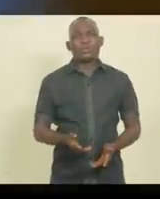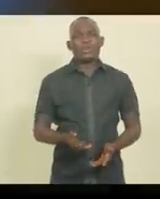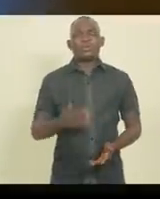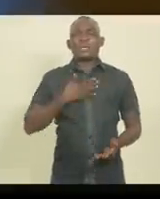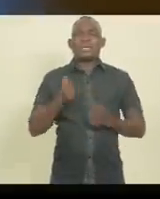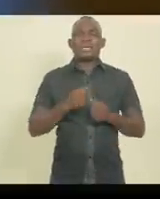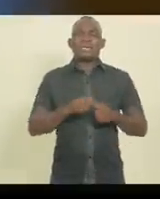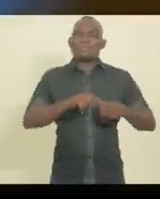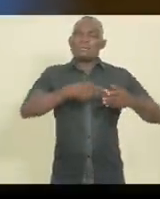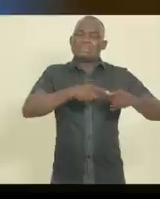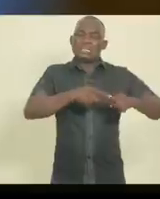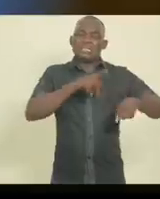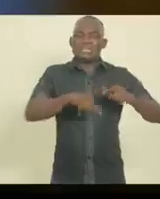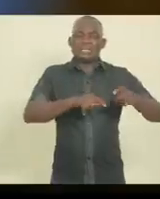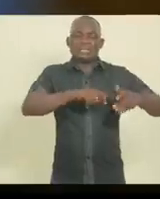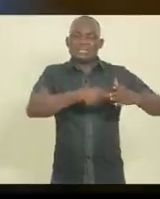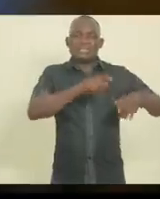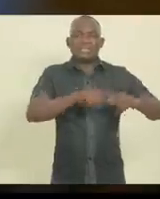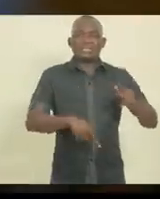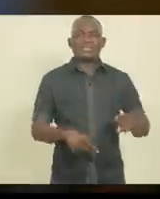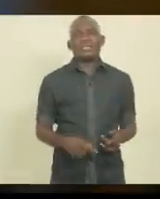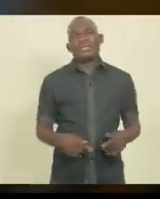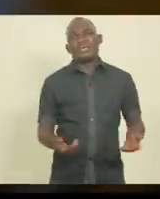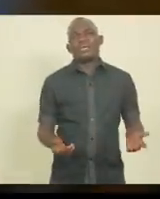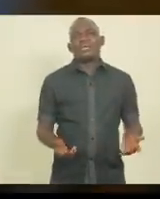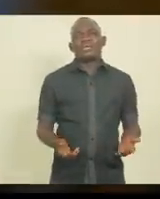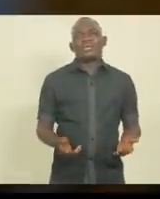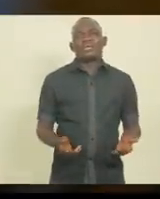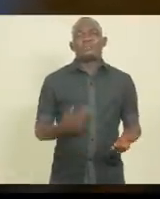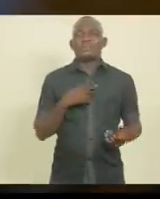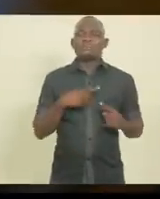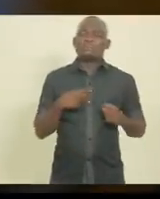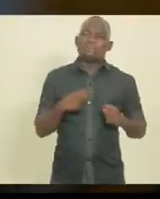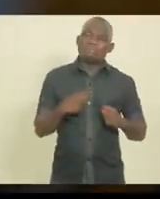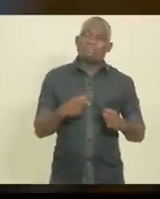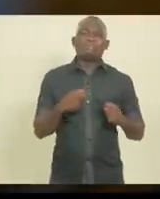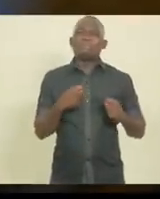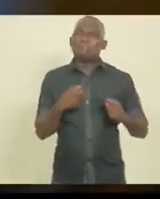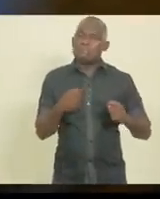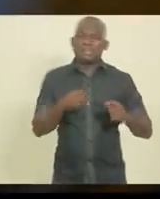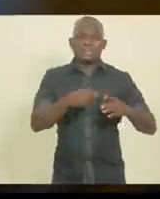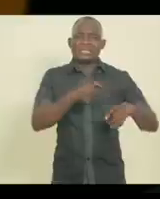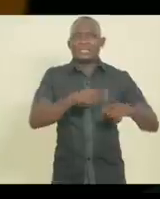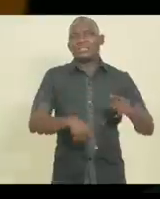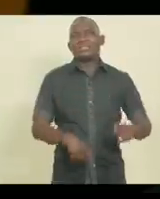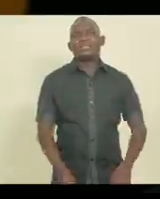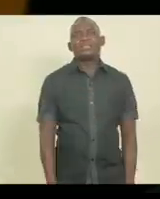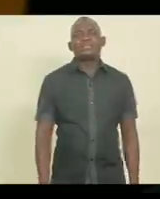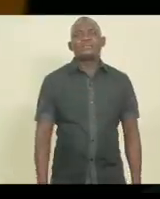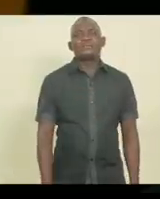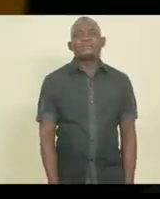my car is just not starting. I mean, I've tried everything. It just won't start.